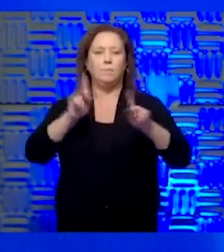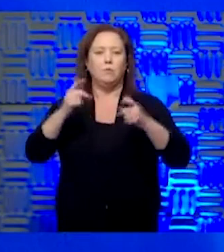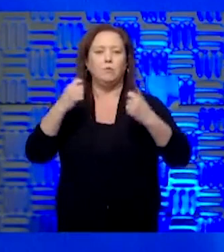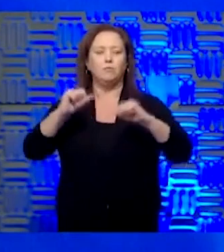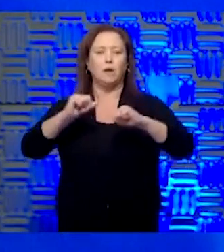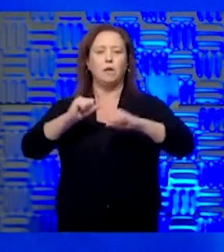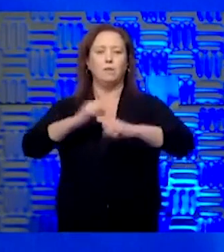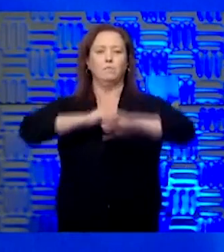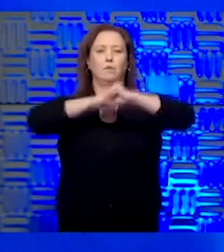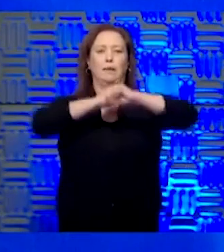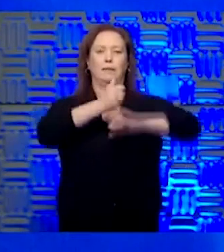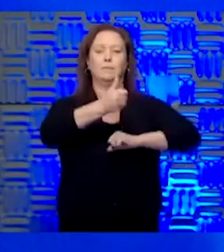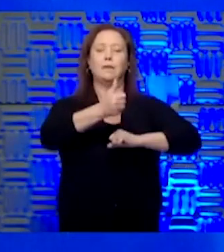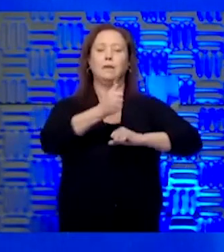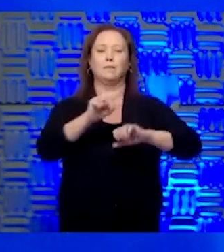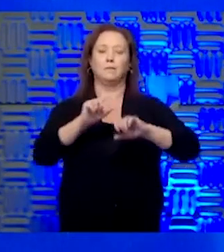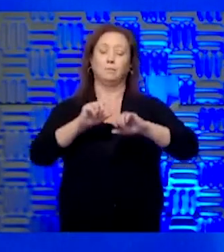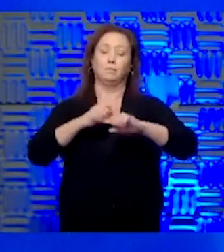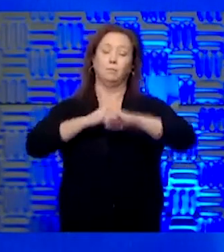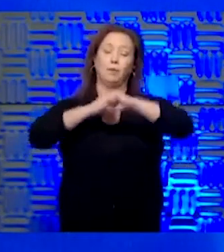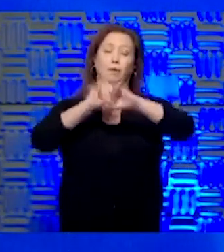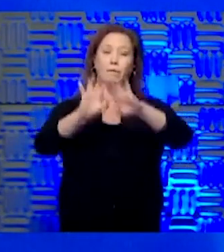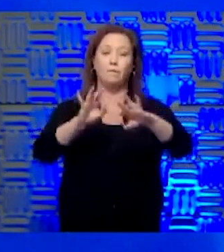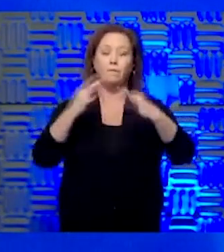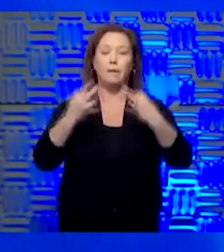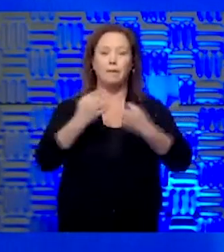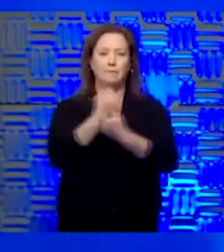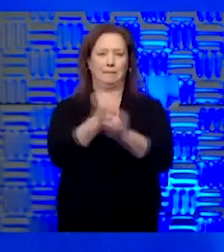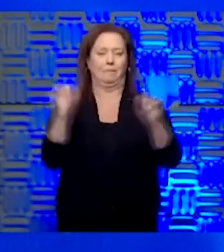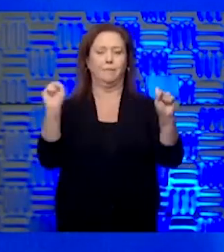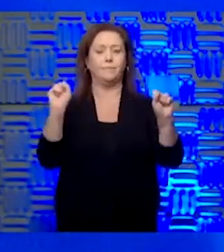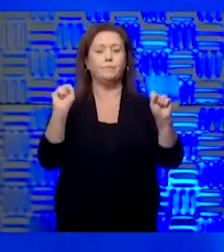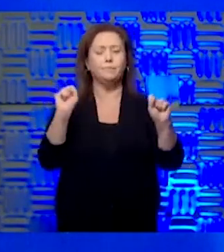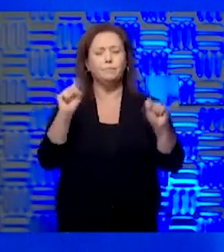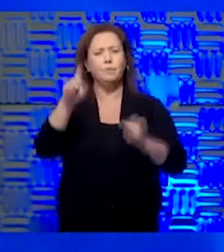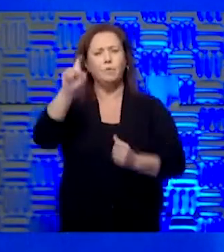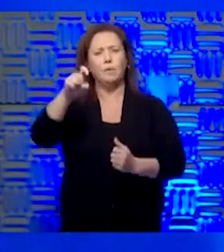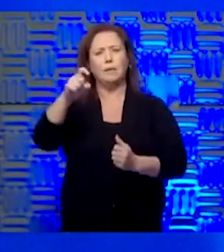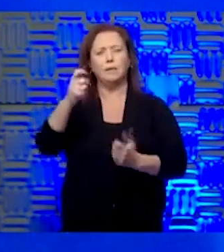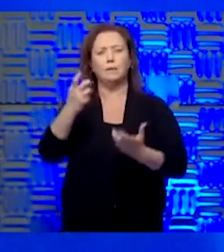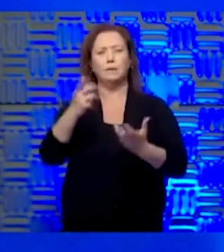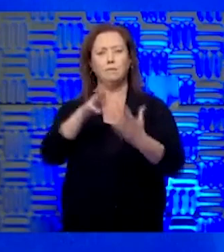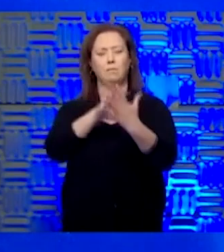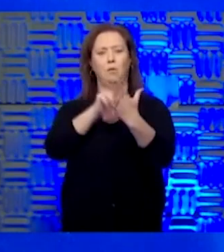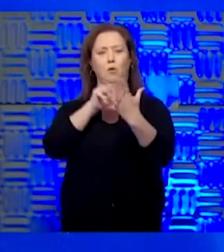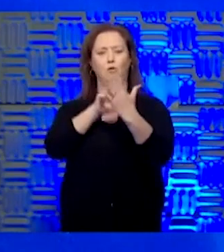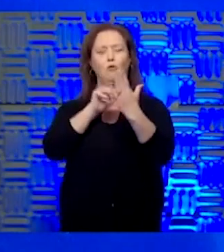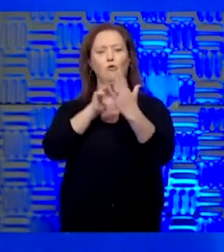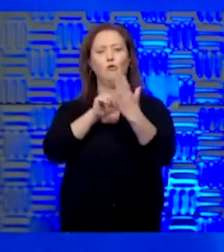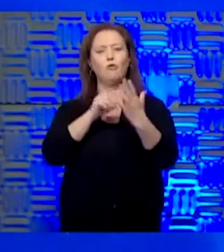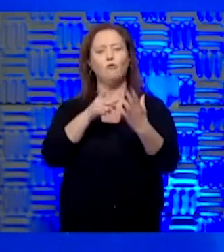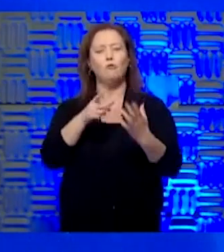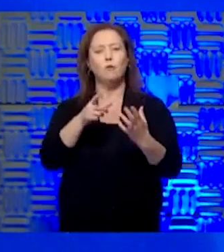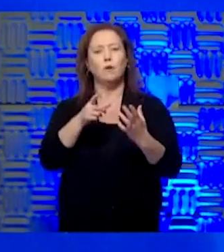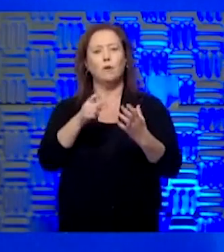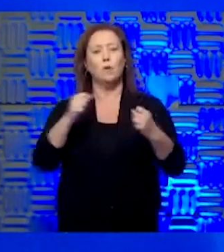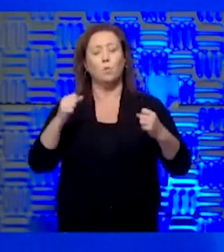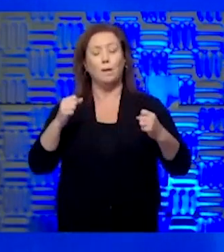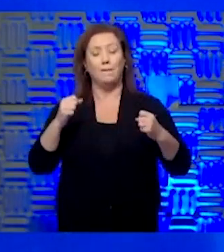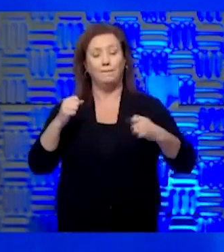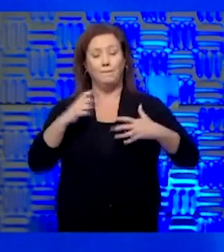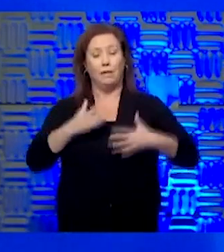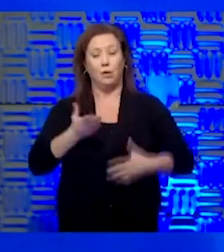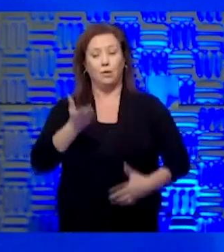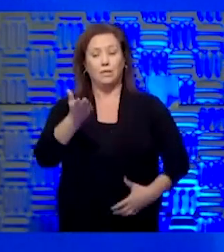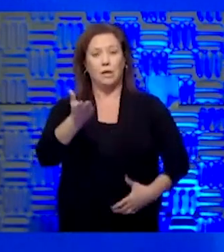to keep them safe. And I think that the lesson that we have to learn from that is that when fear exists,